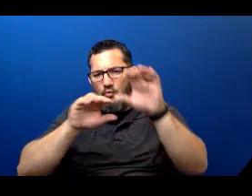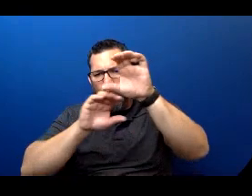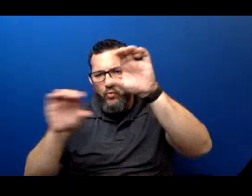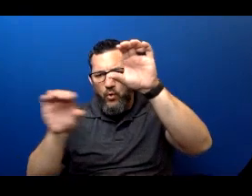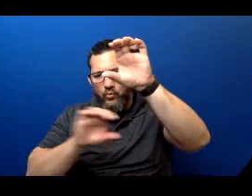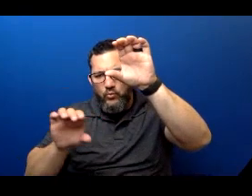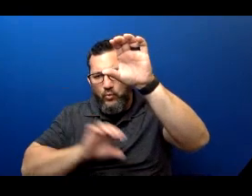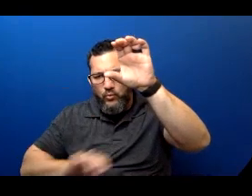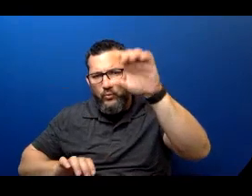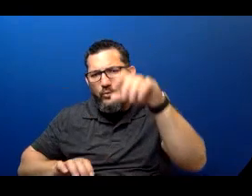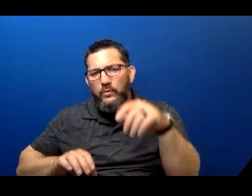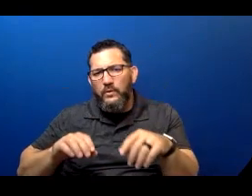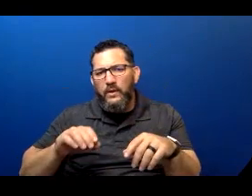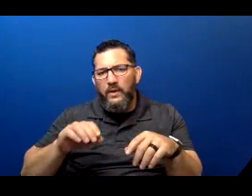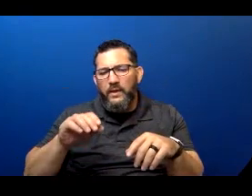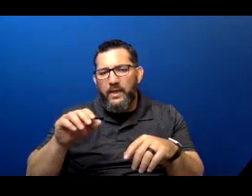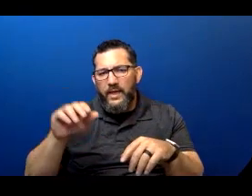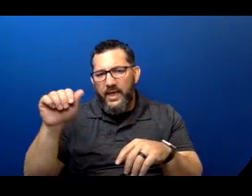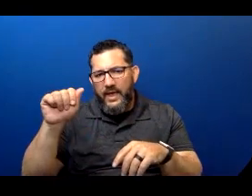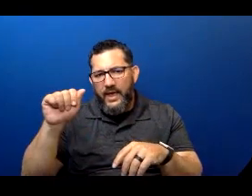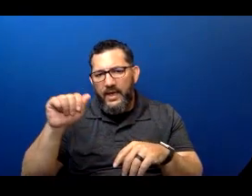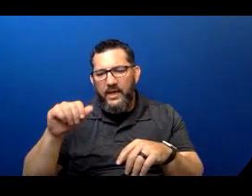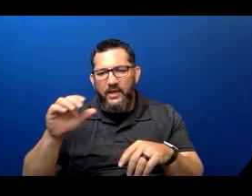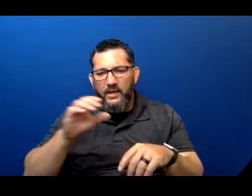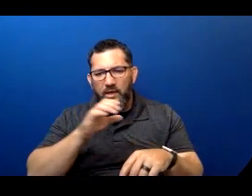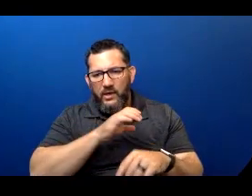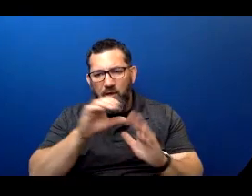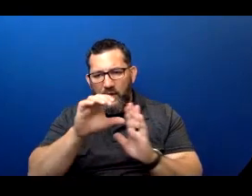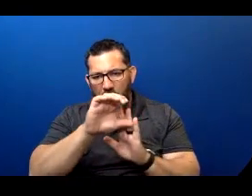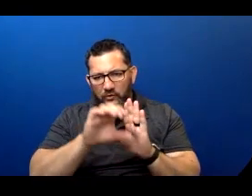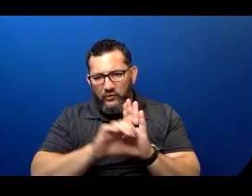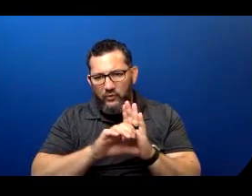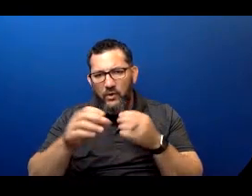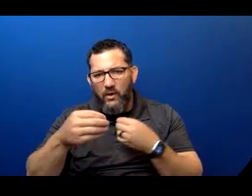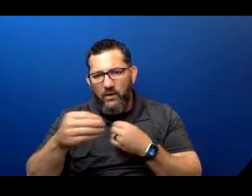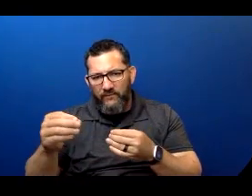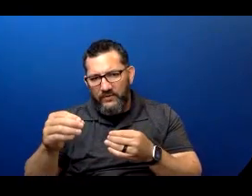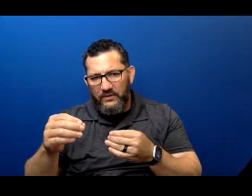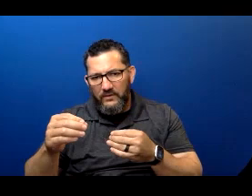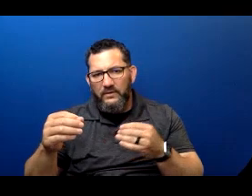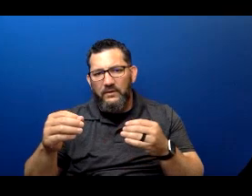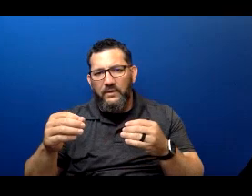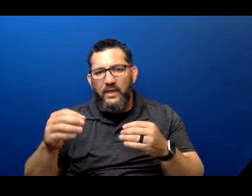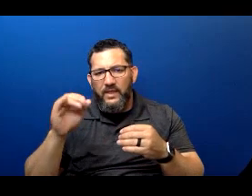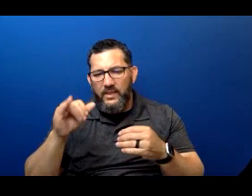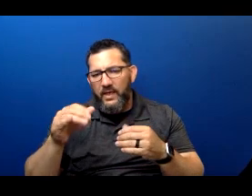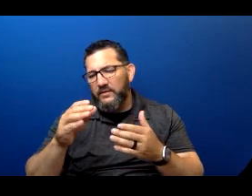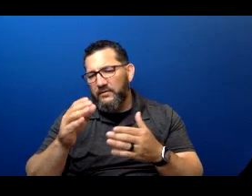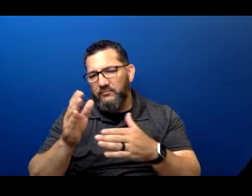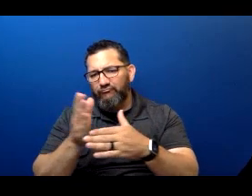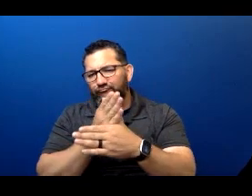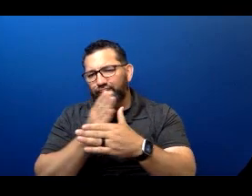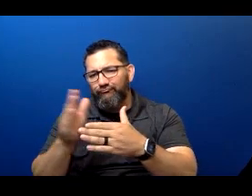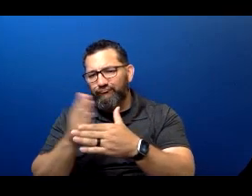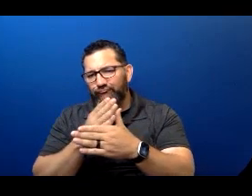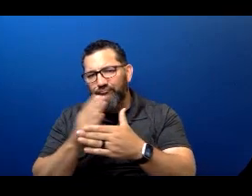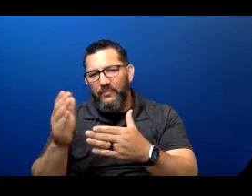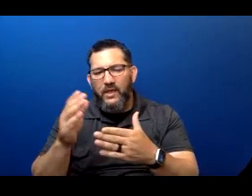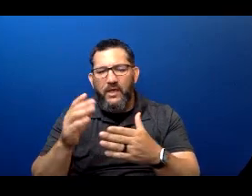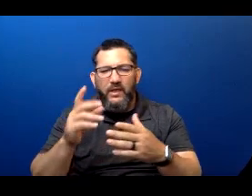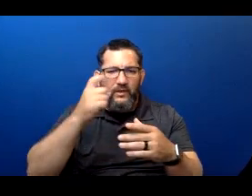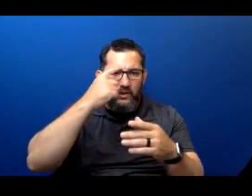rows. And row A is our constitutional offices or entities. And this is ranging from entities like our